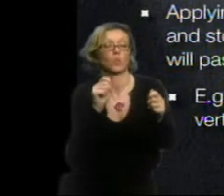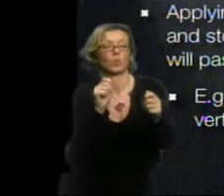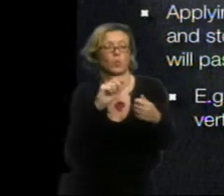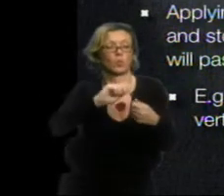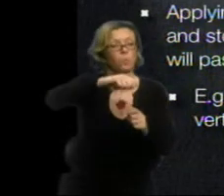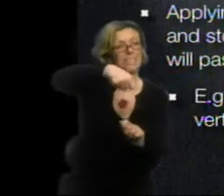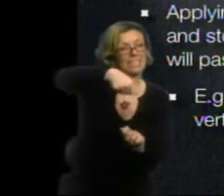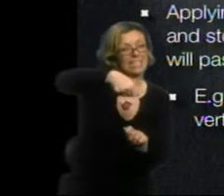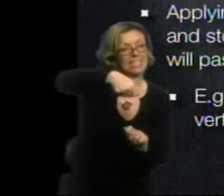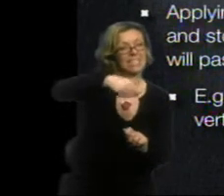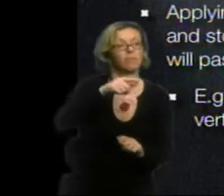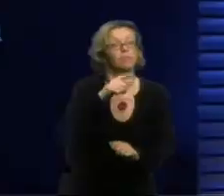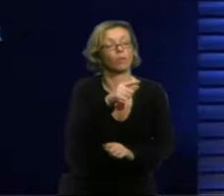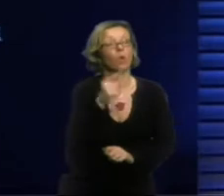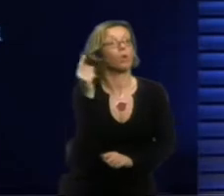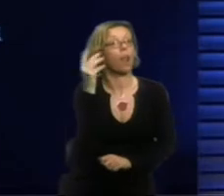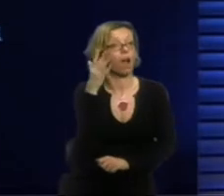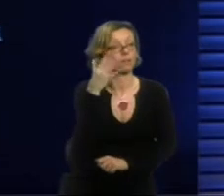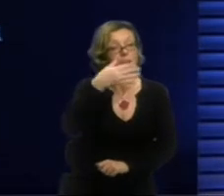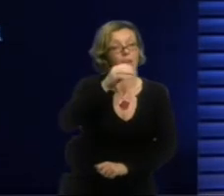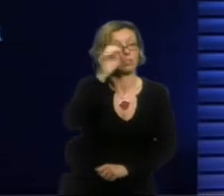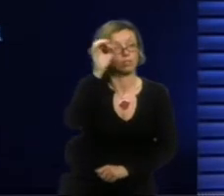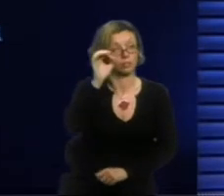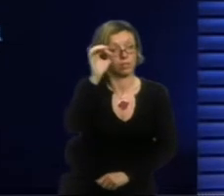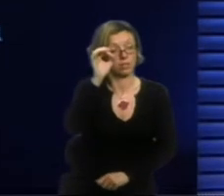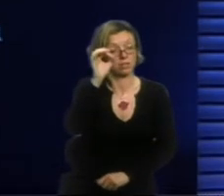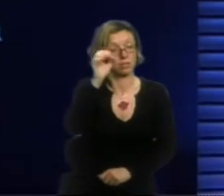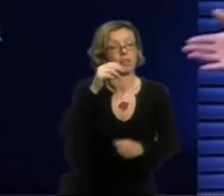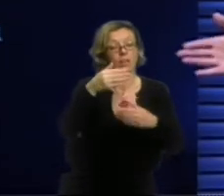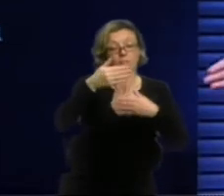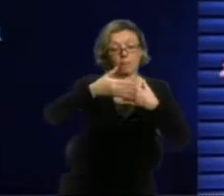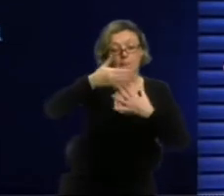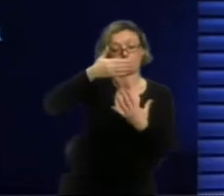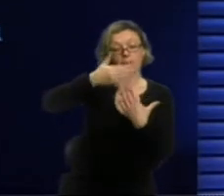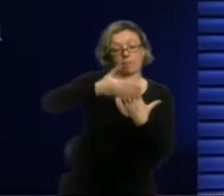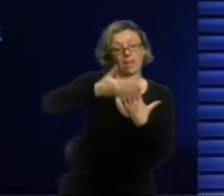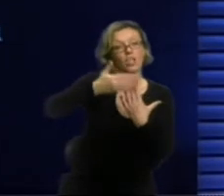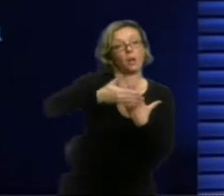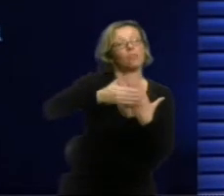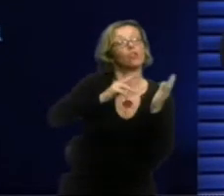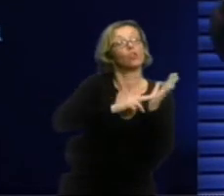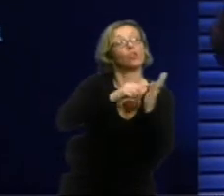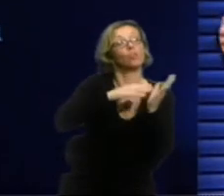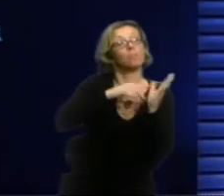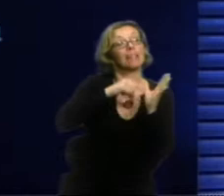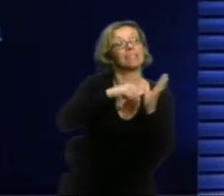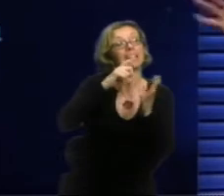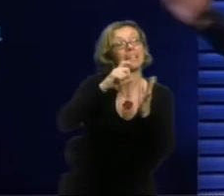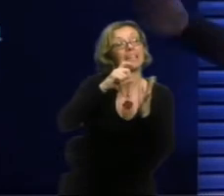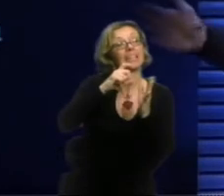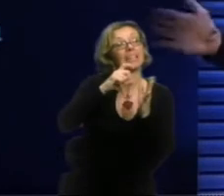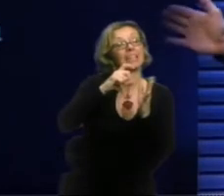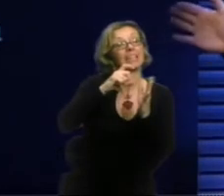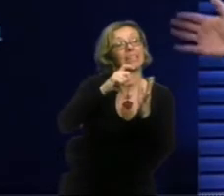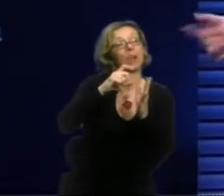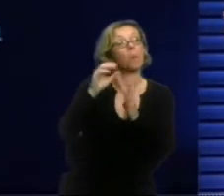of your glass are 90 degrees out of phase, you put the pneumatic material in between, light will pass through. Light will go in, be bent through 90 degrees, and